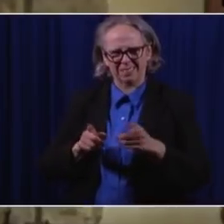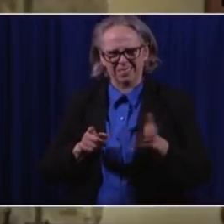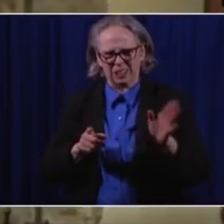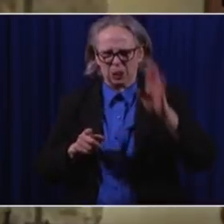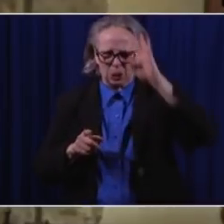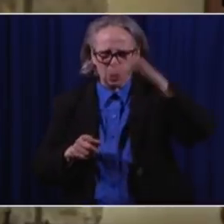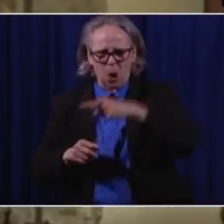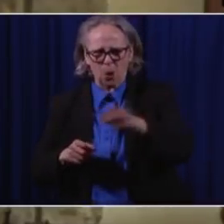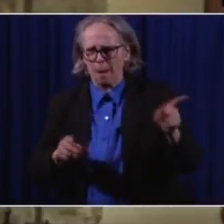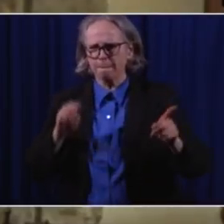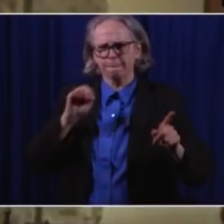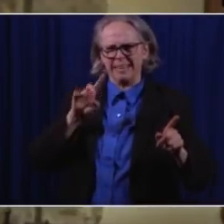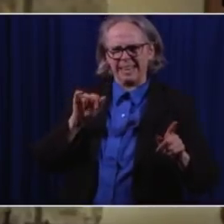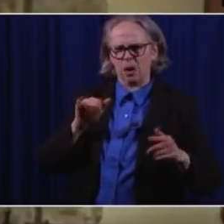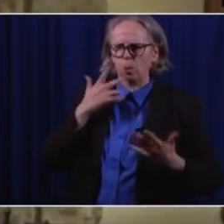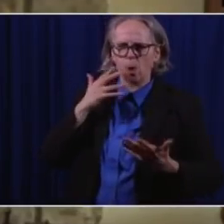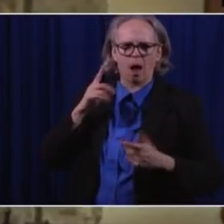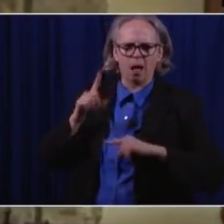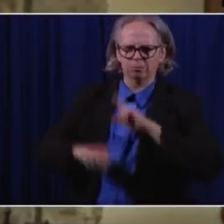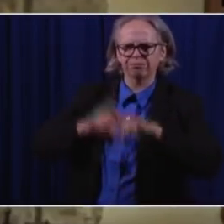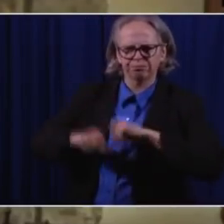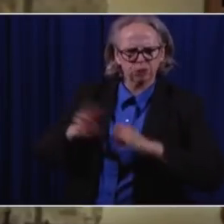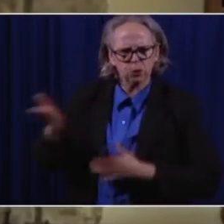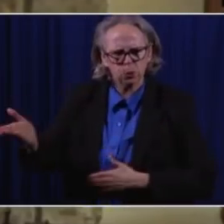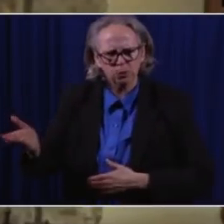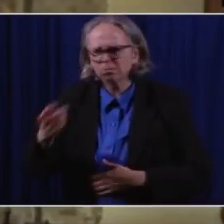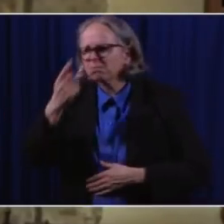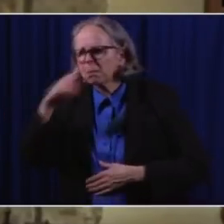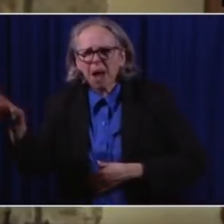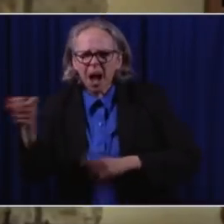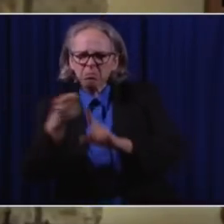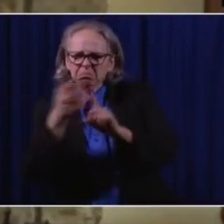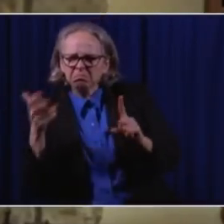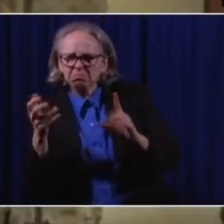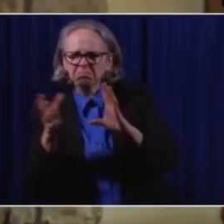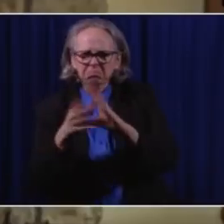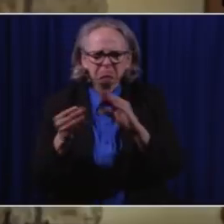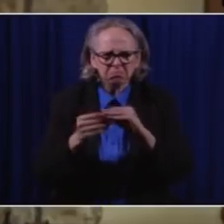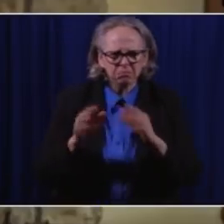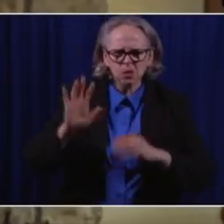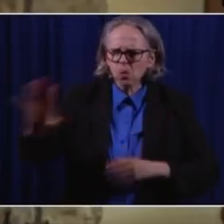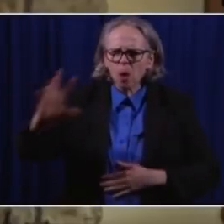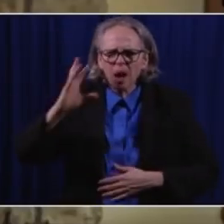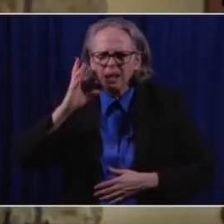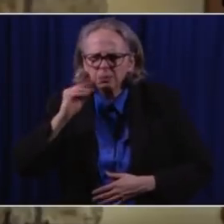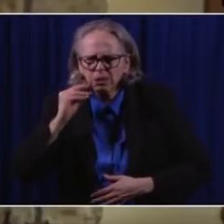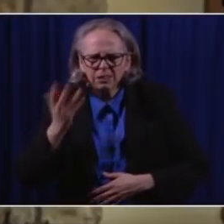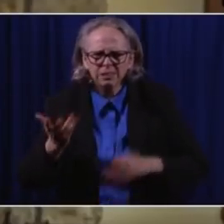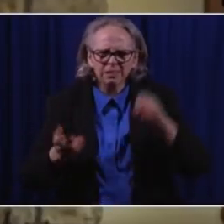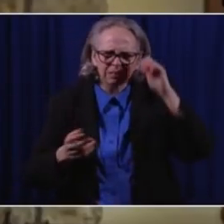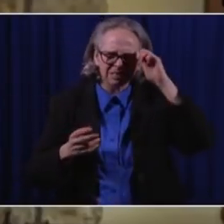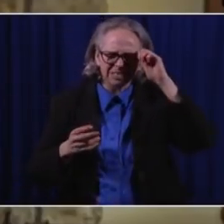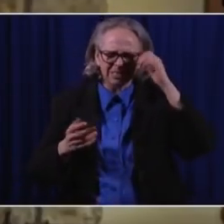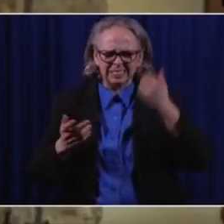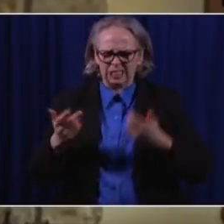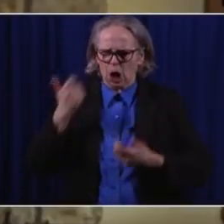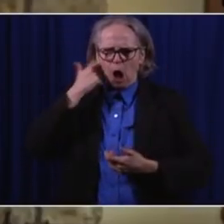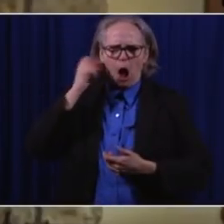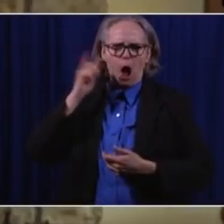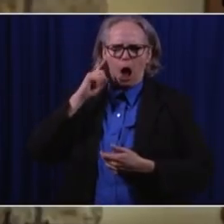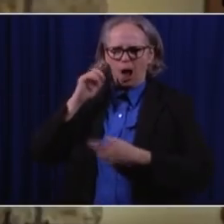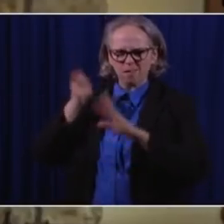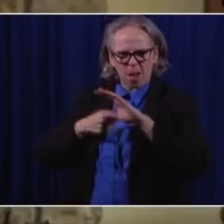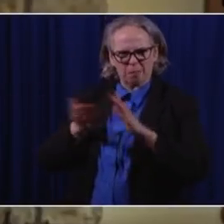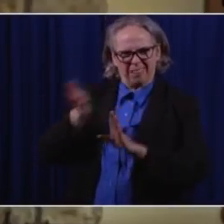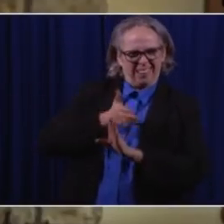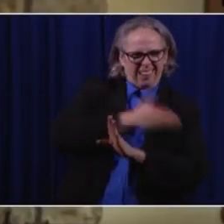little bit. So just kind of tell us, what you're seeing. You've listened to the different people who have talked here, and kind